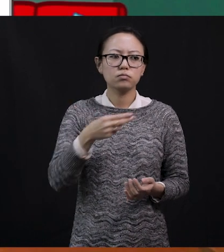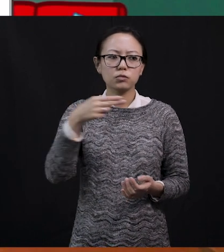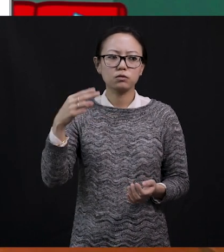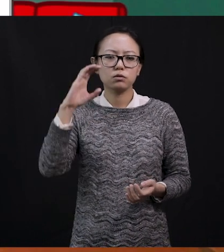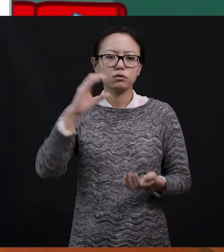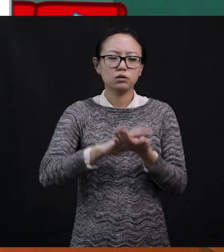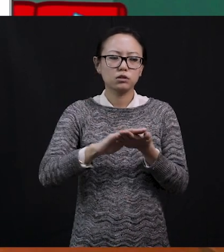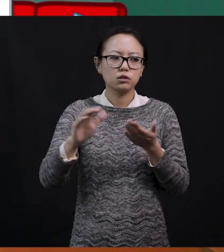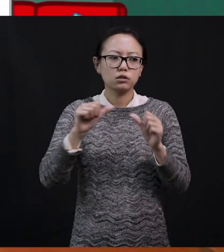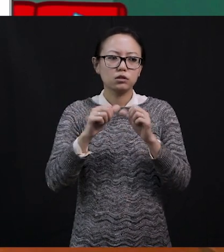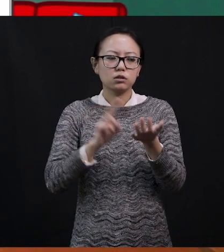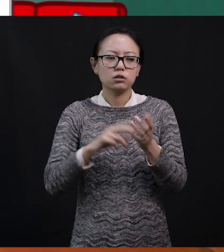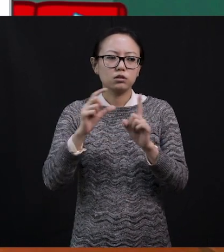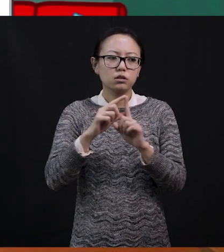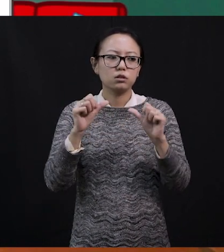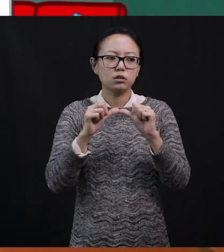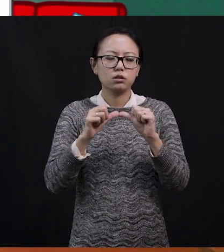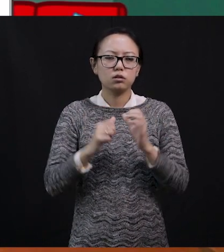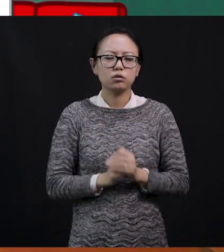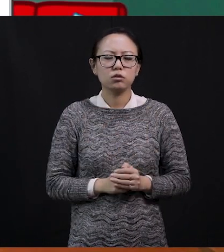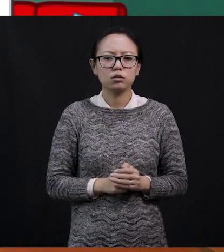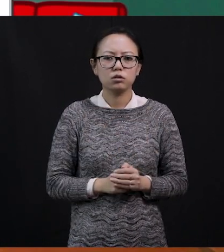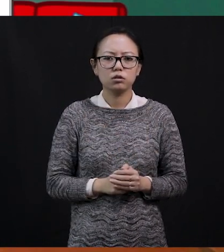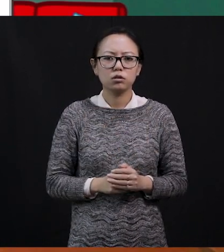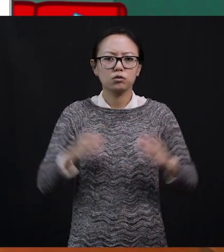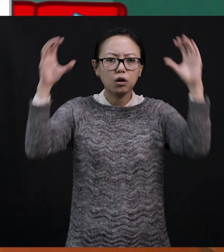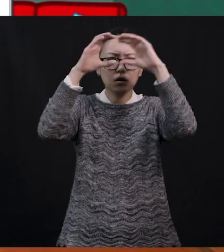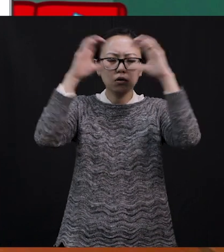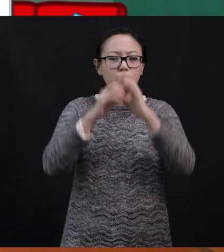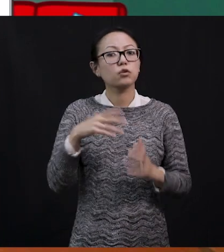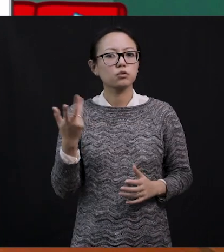of Bipin Babu, lapse of memory, was a very strange case.